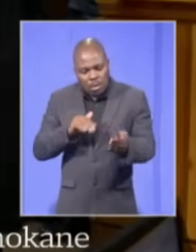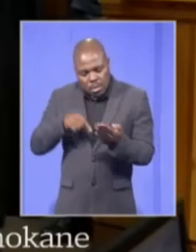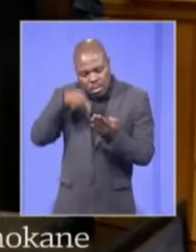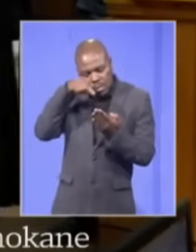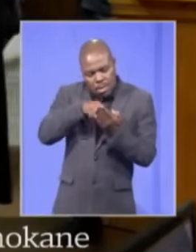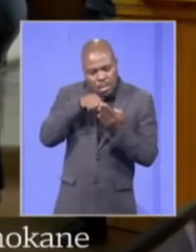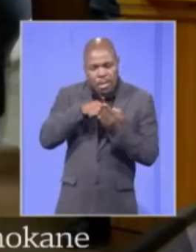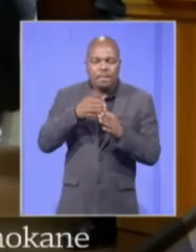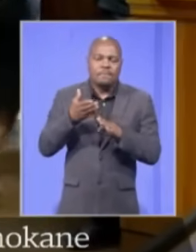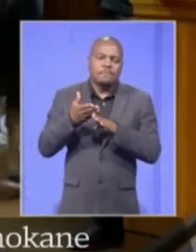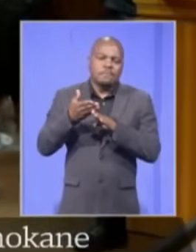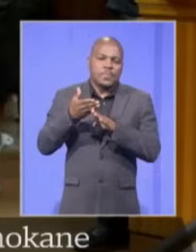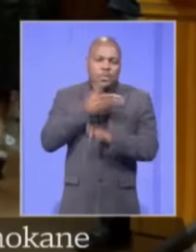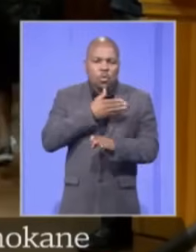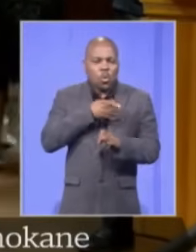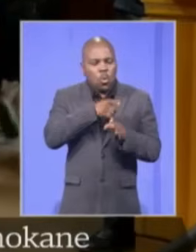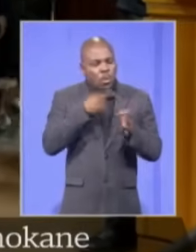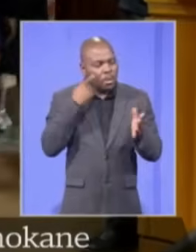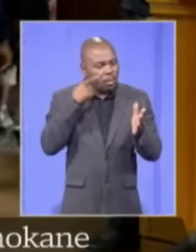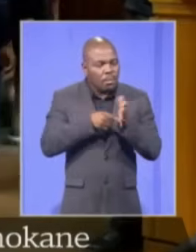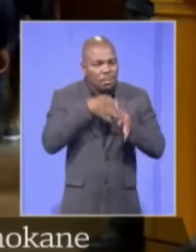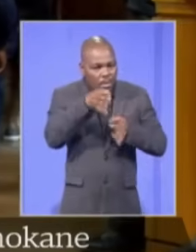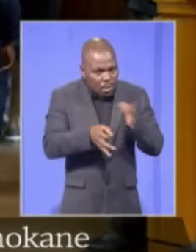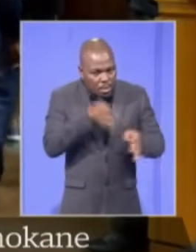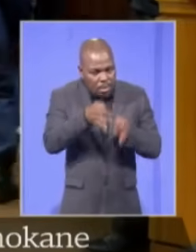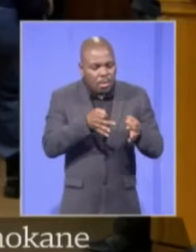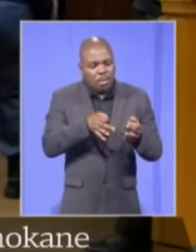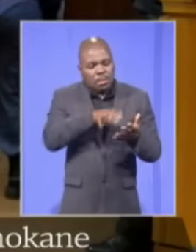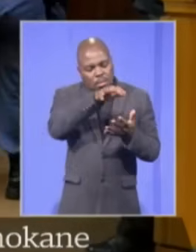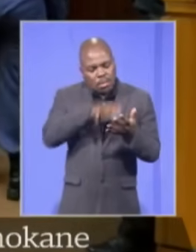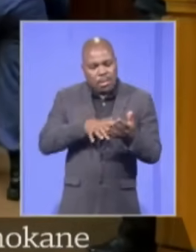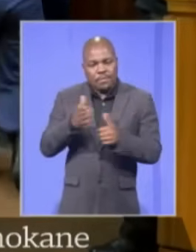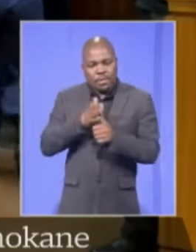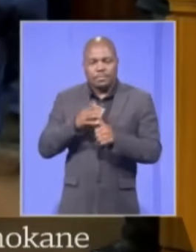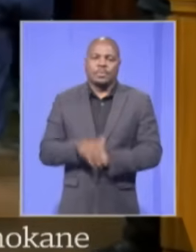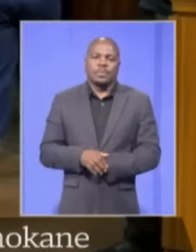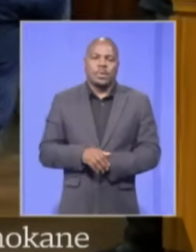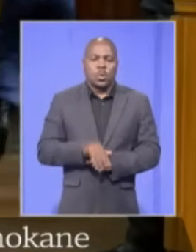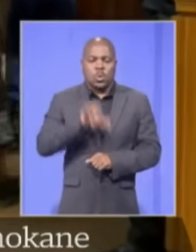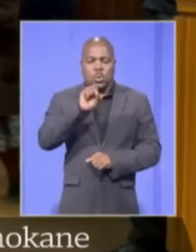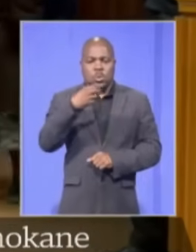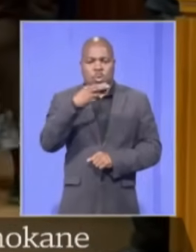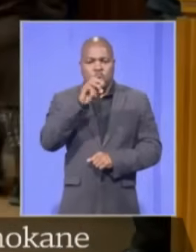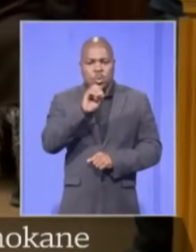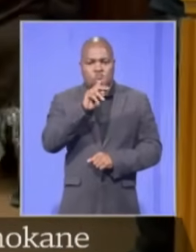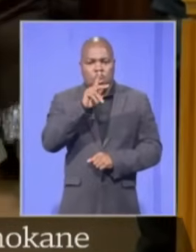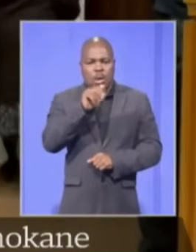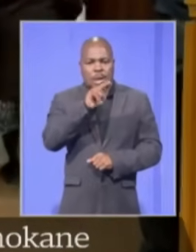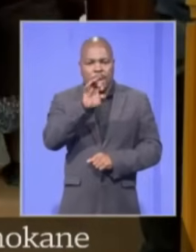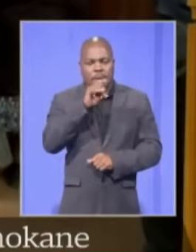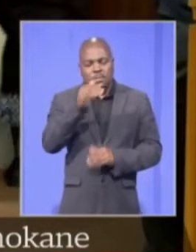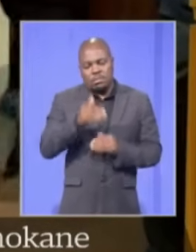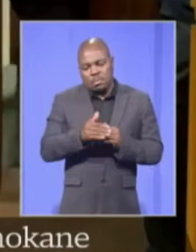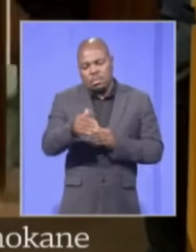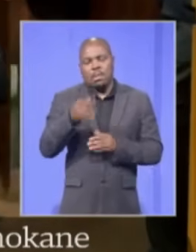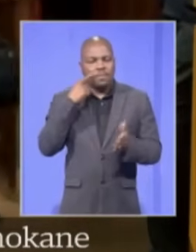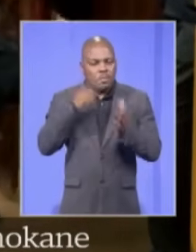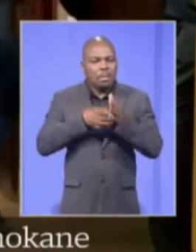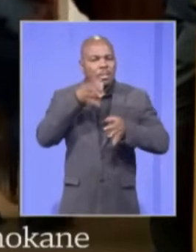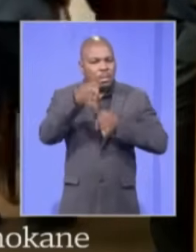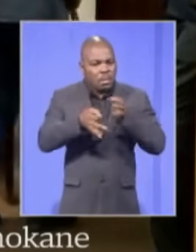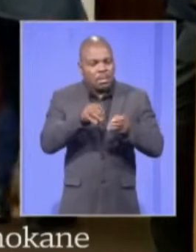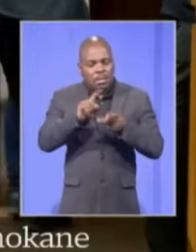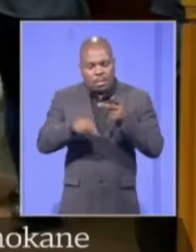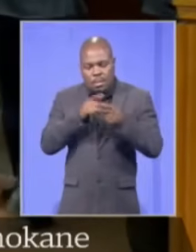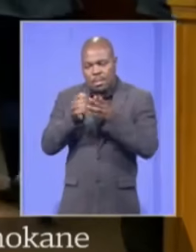tšeo bo dirilwego ke molatofatšwa. Go letetše gore Shokane a tšwele pele ka go fa bohlatsi ge kgopelo ya pele e tšwela pele